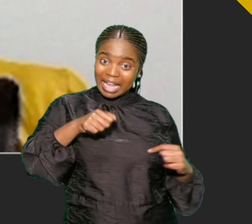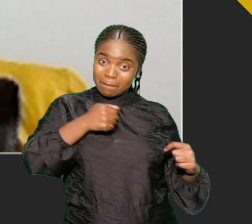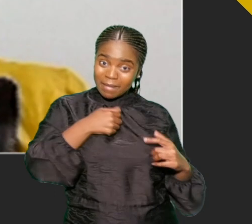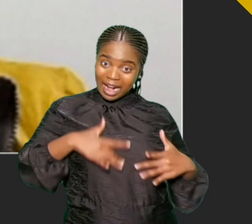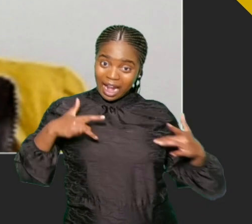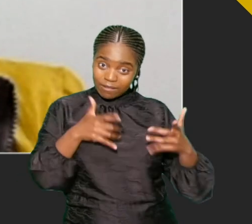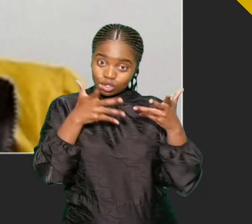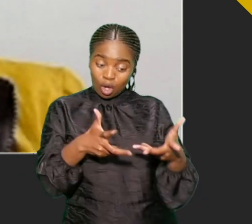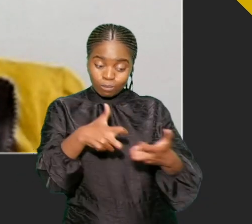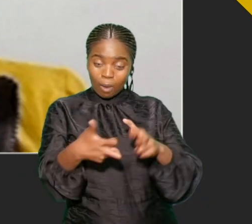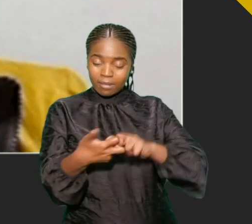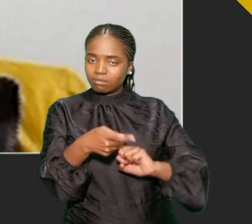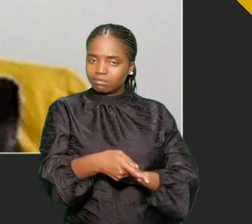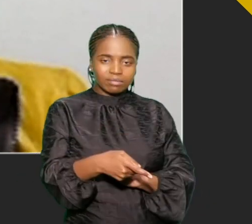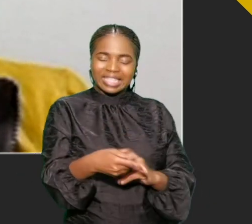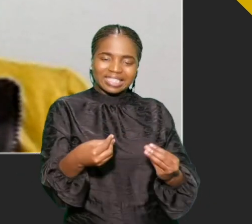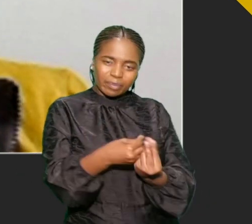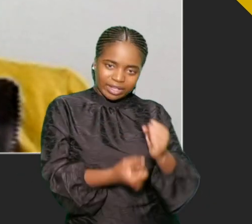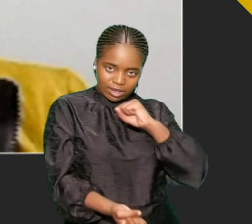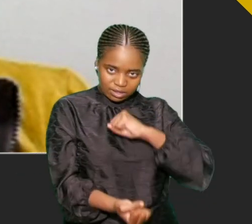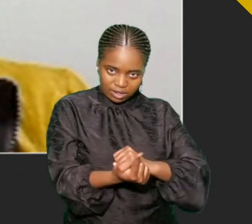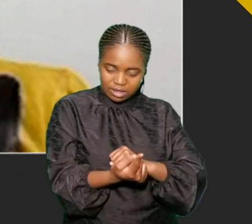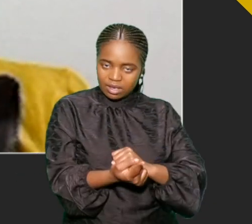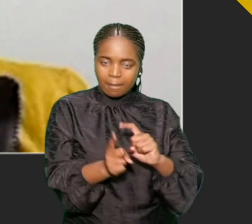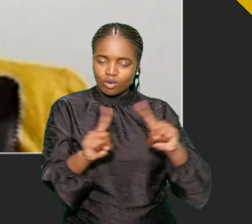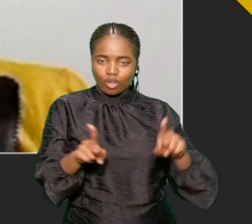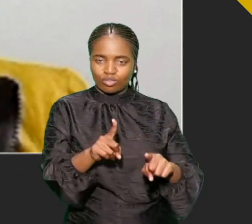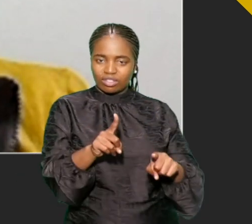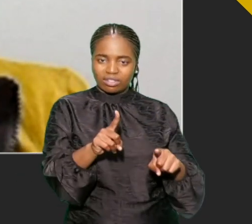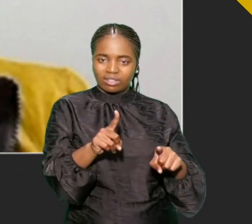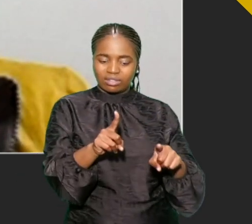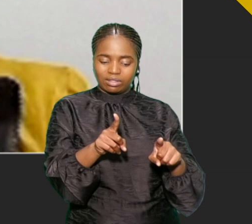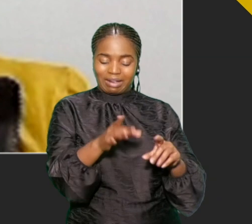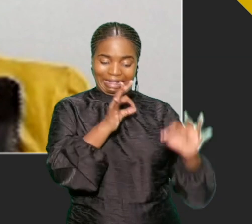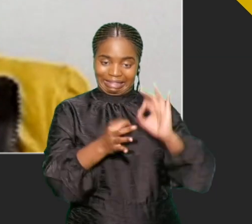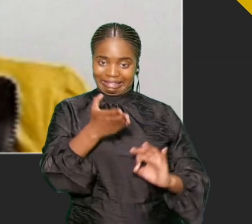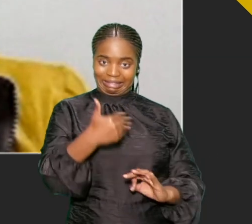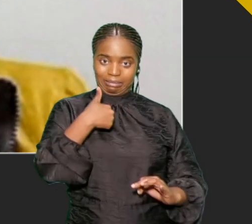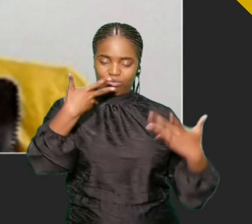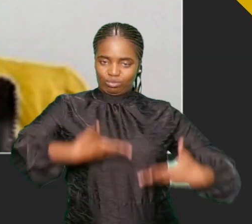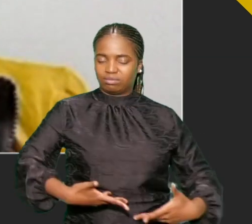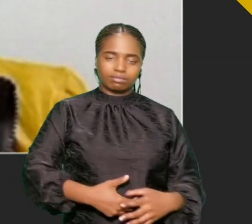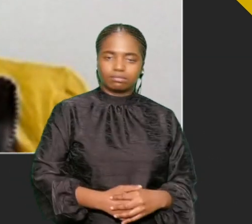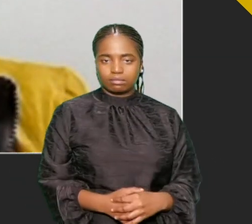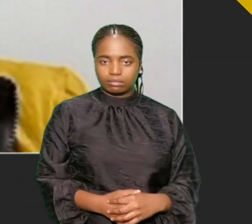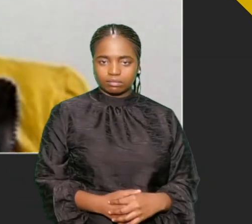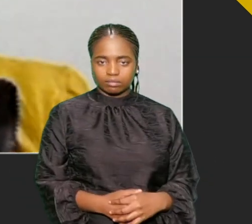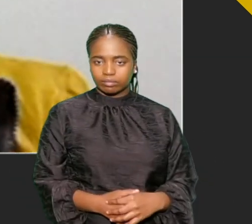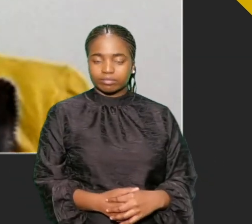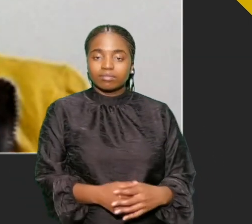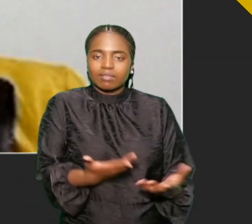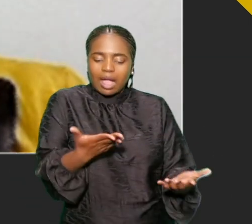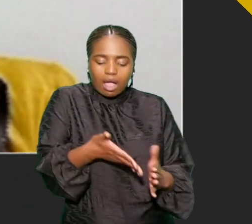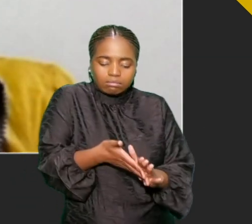you have to integrate the experience. And then are we confusing with the thing that you went, you are not that thing, you just